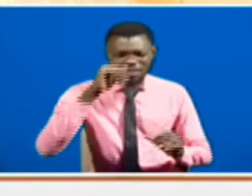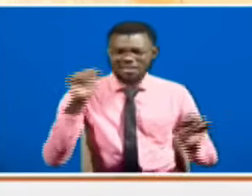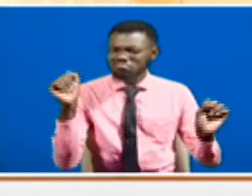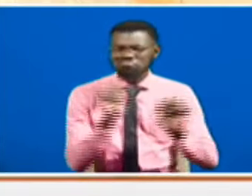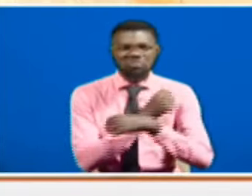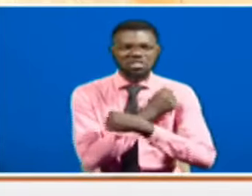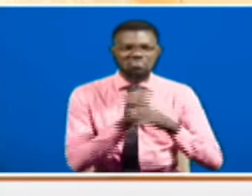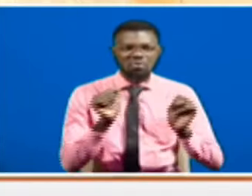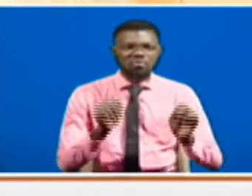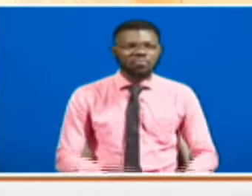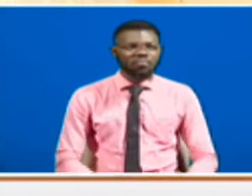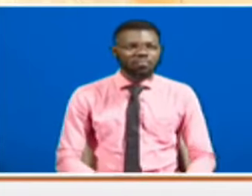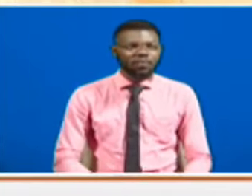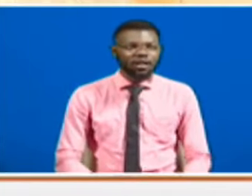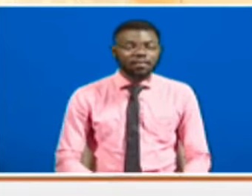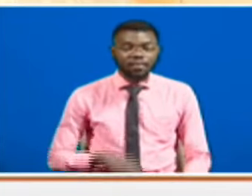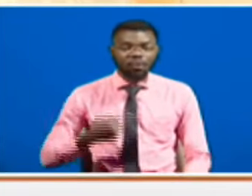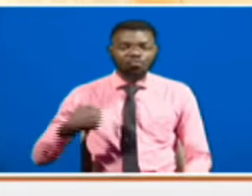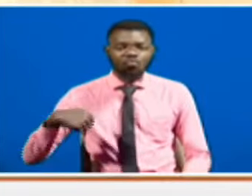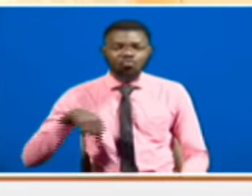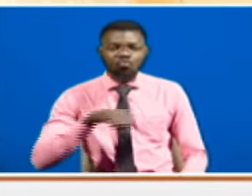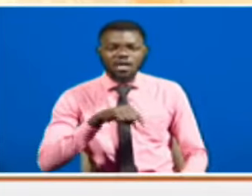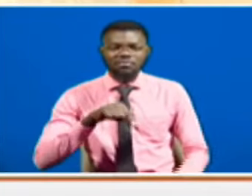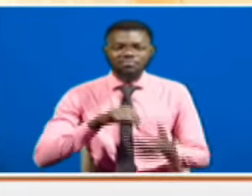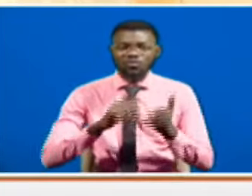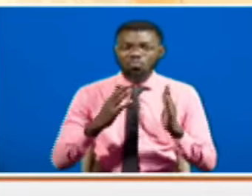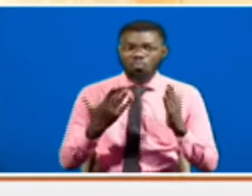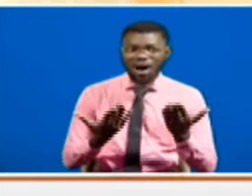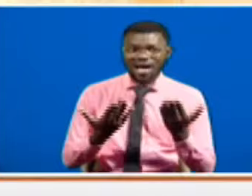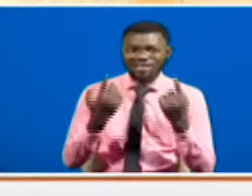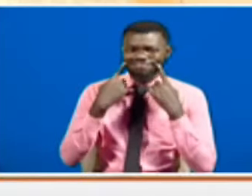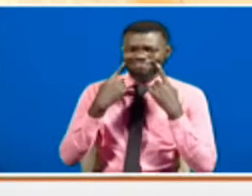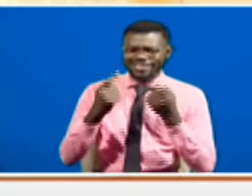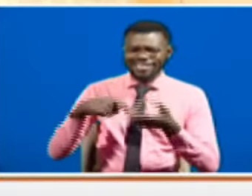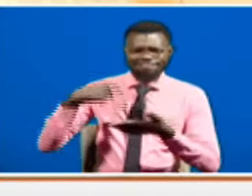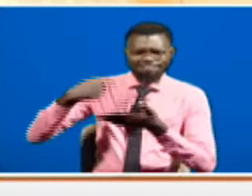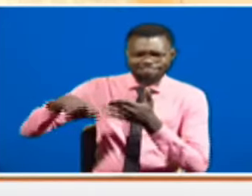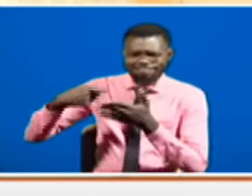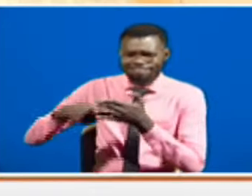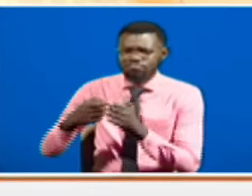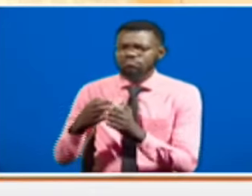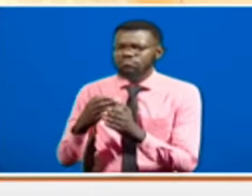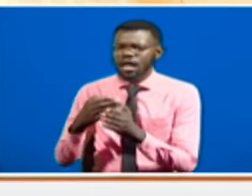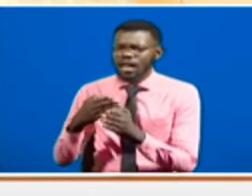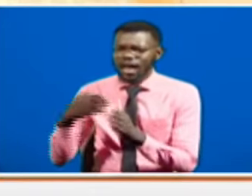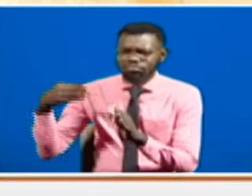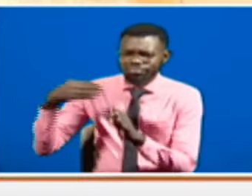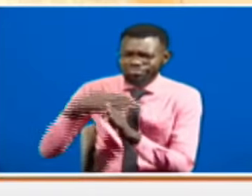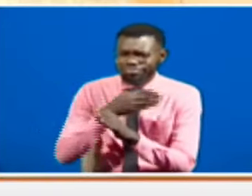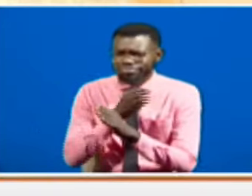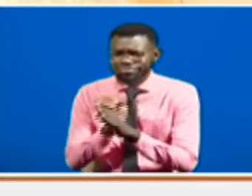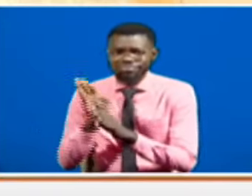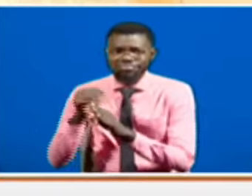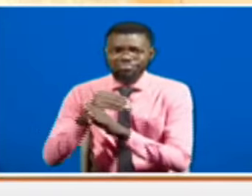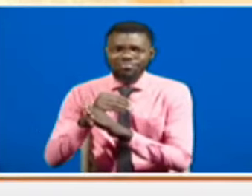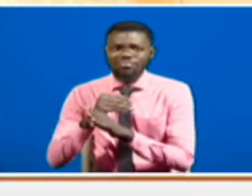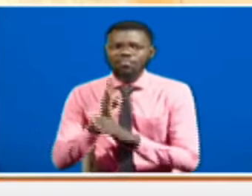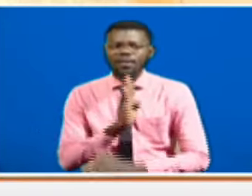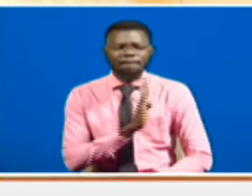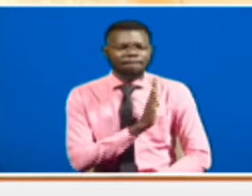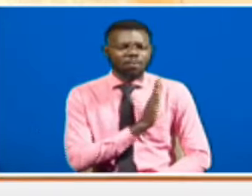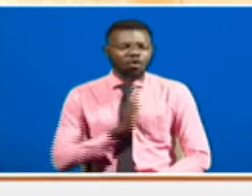because we realize that there are illegal levies charged by boards of management of